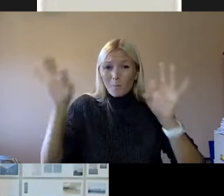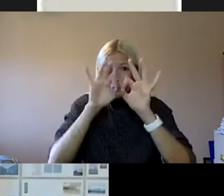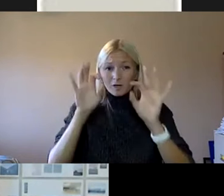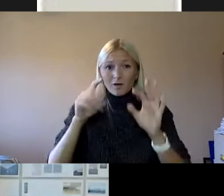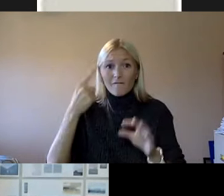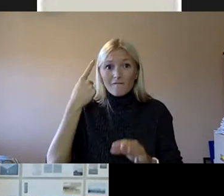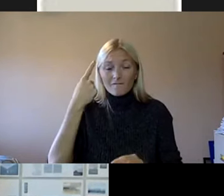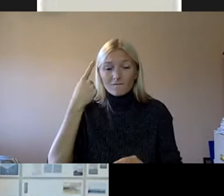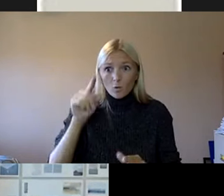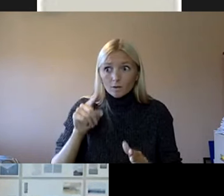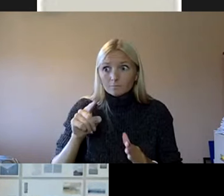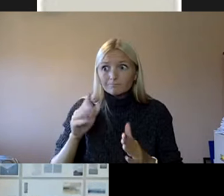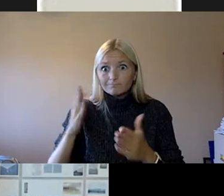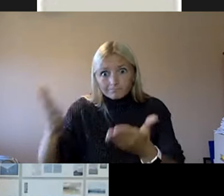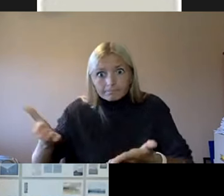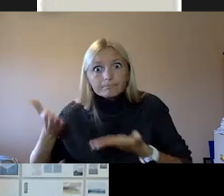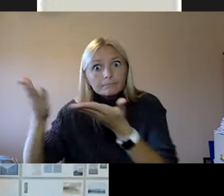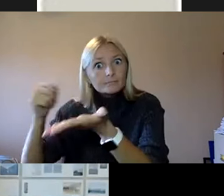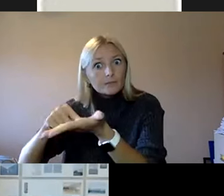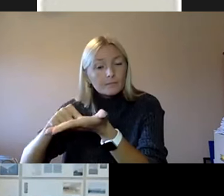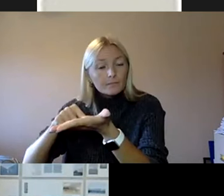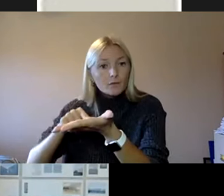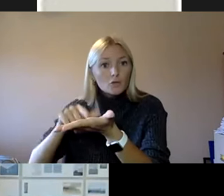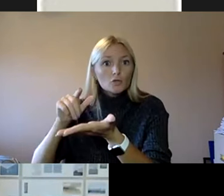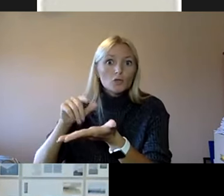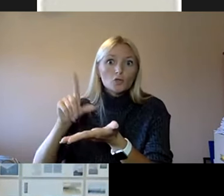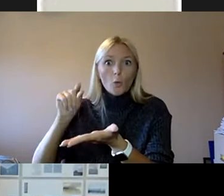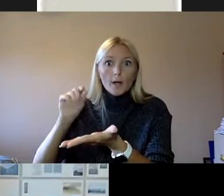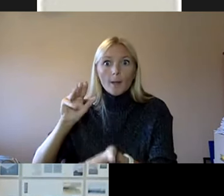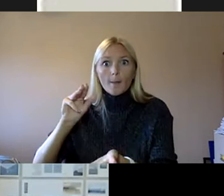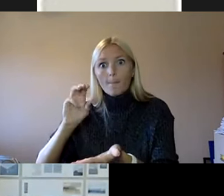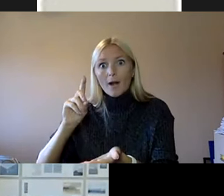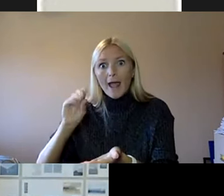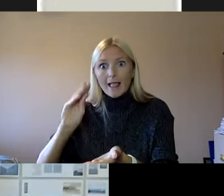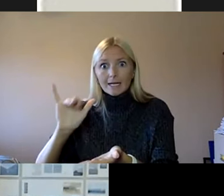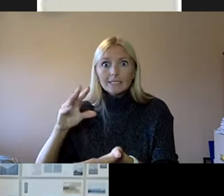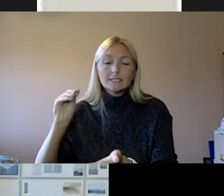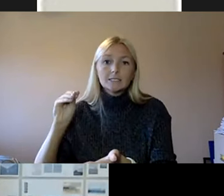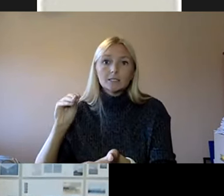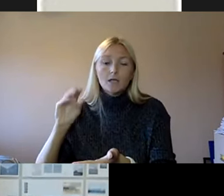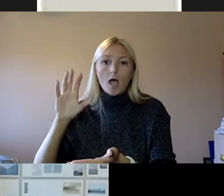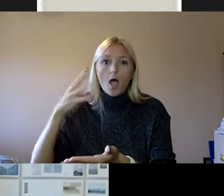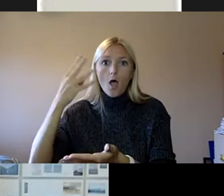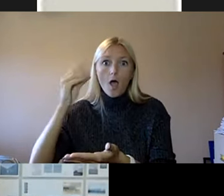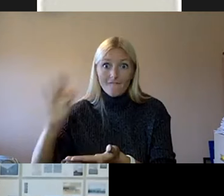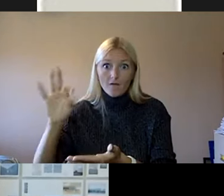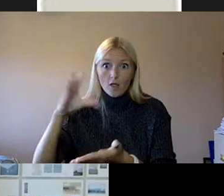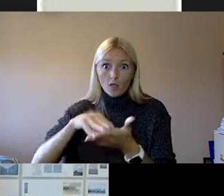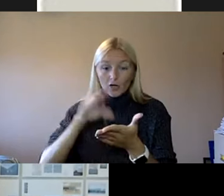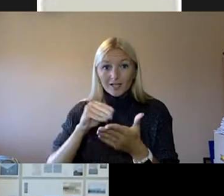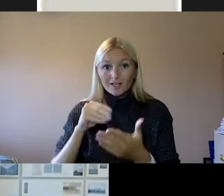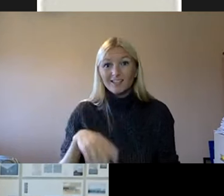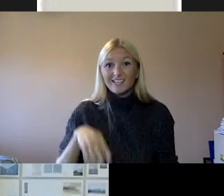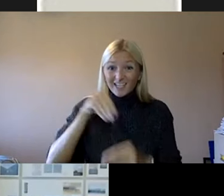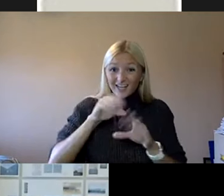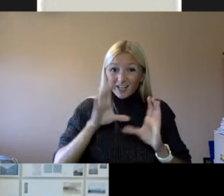to be convinced is to show them what we call the 20 modalities of learning, and to show them that in a classroom, you can only do maybe two